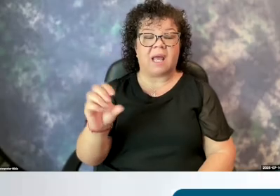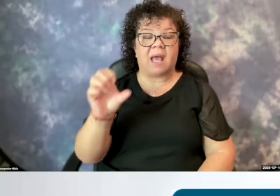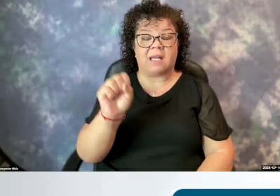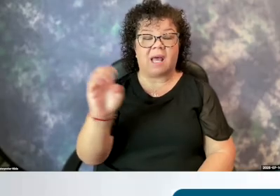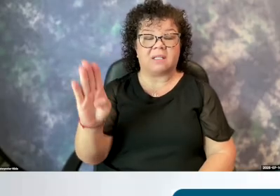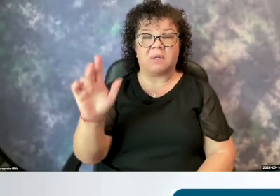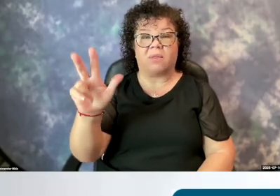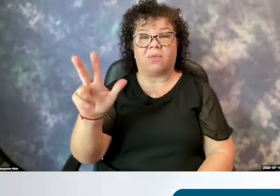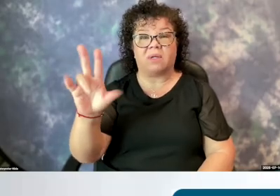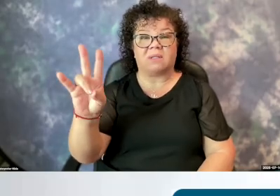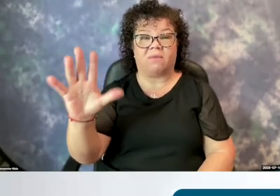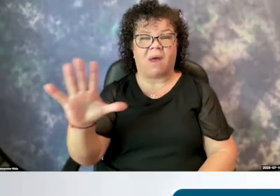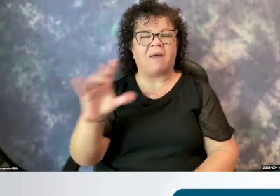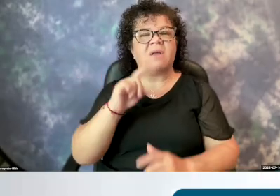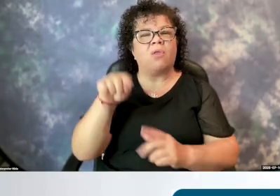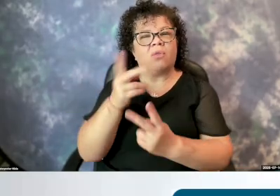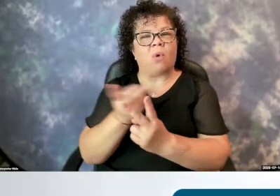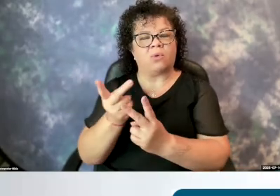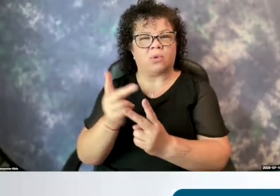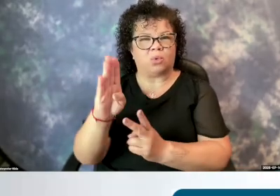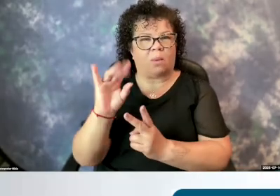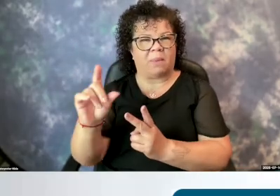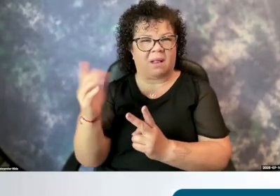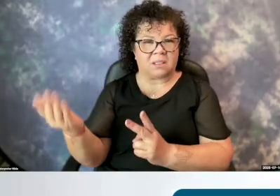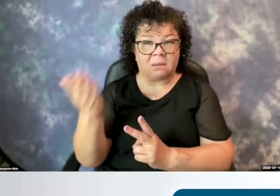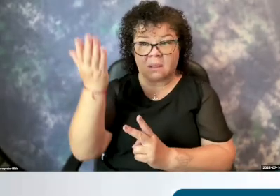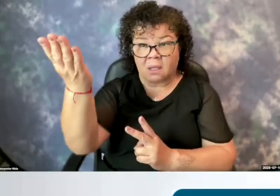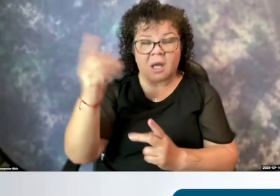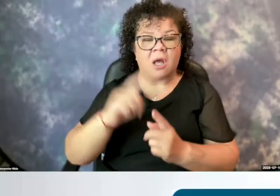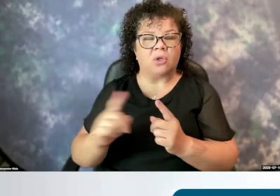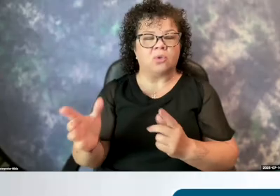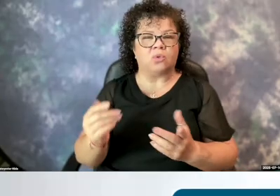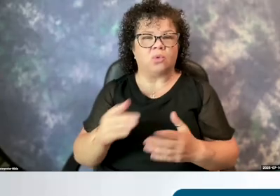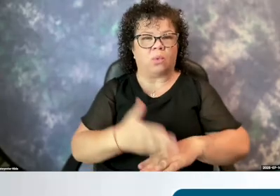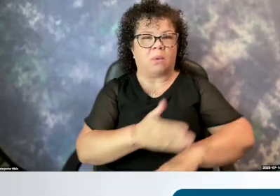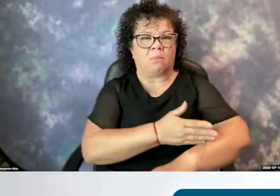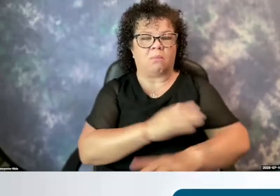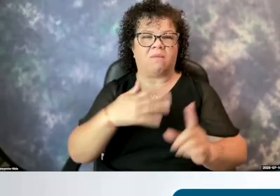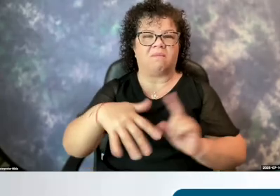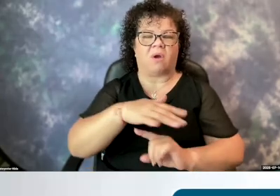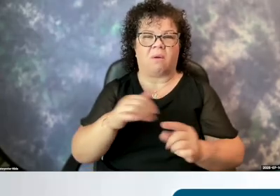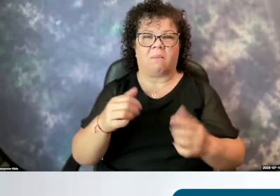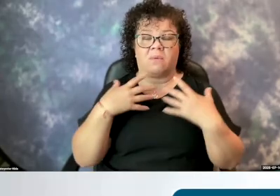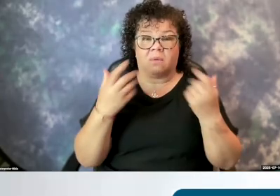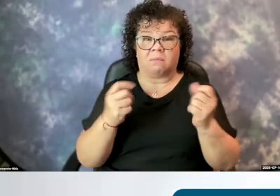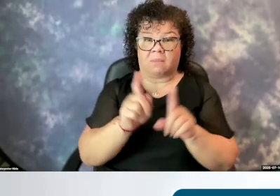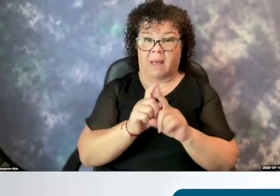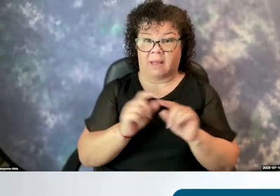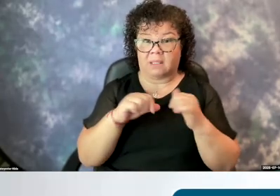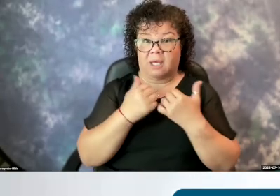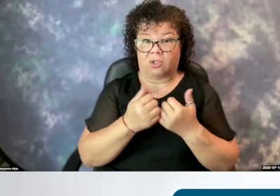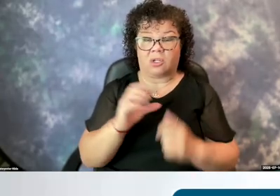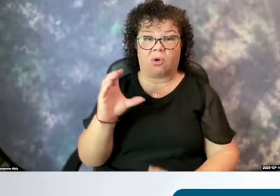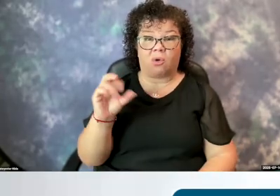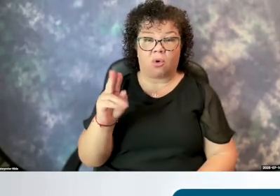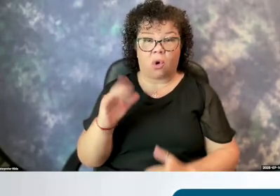Bill 617, Senate Bill 375, and Senate Bill 350, are a few of the drivers behind these goals as they